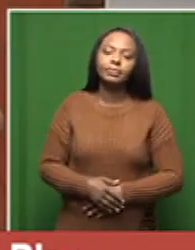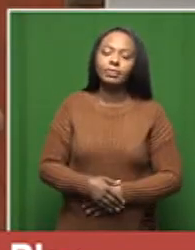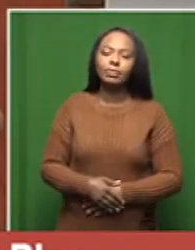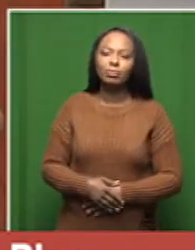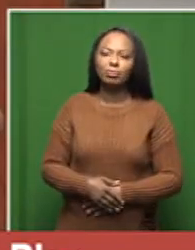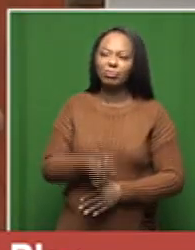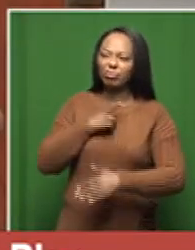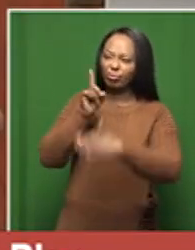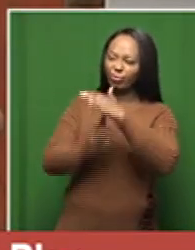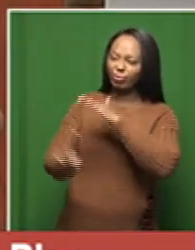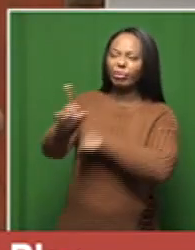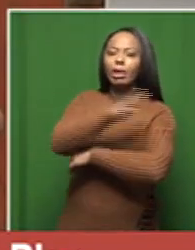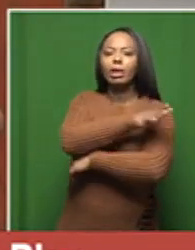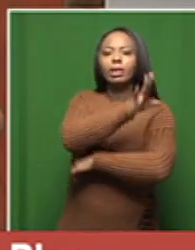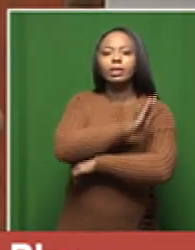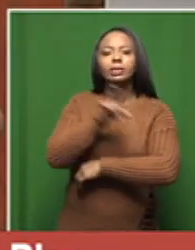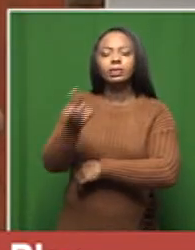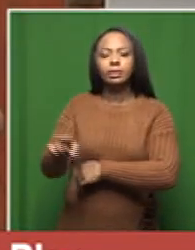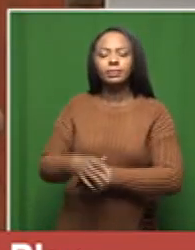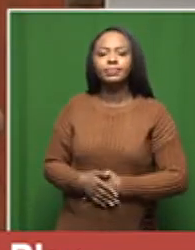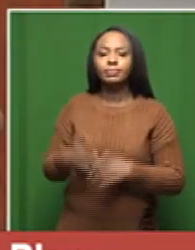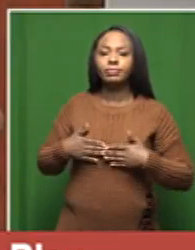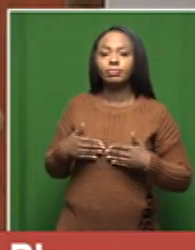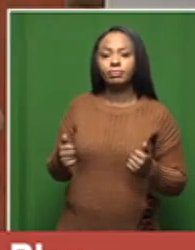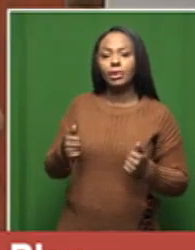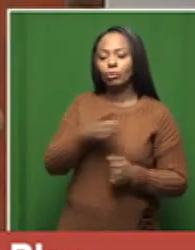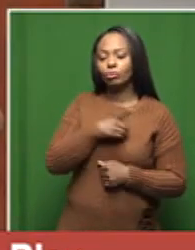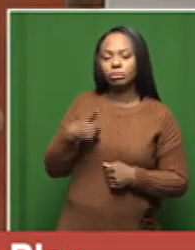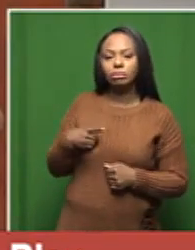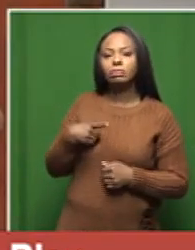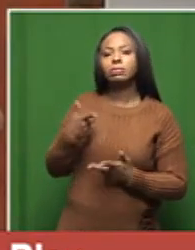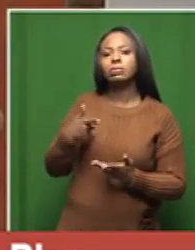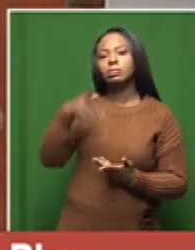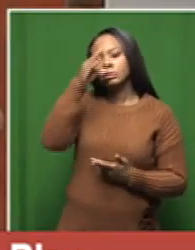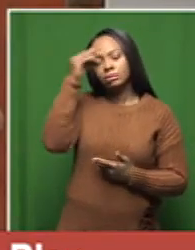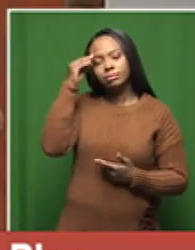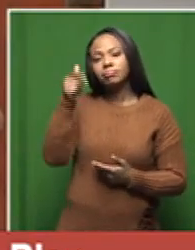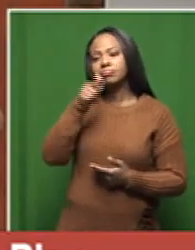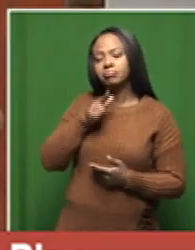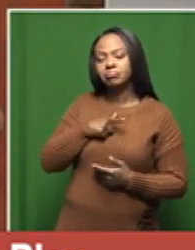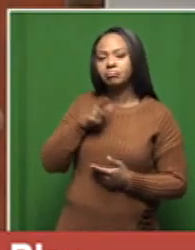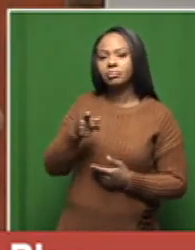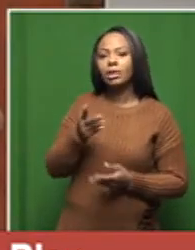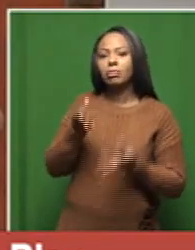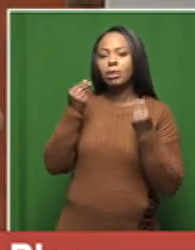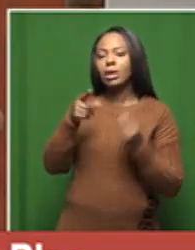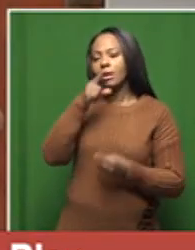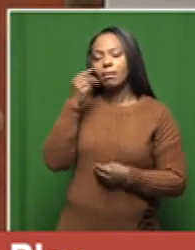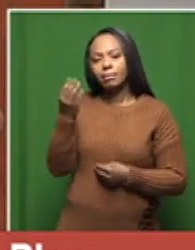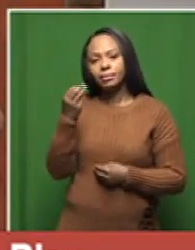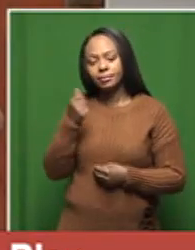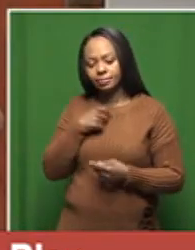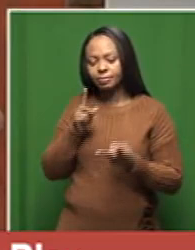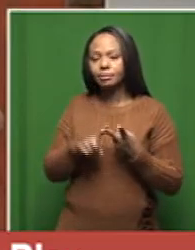We went to the clinic and health officials took our details and contacts. They said we'll get vaccinated. I have